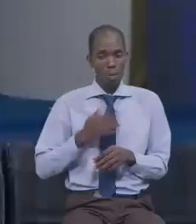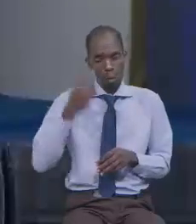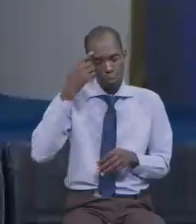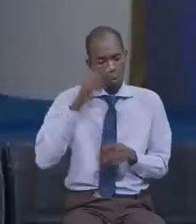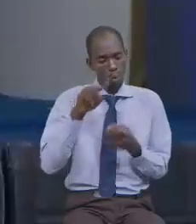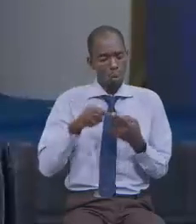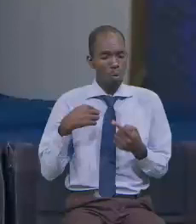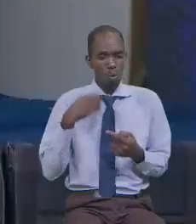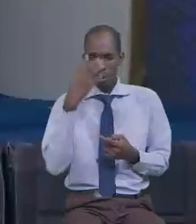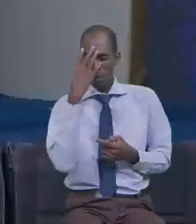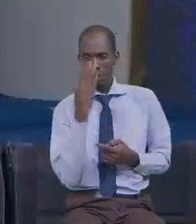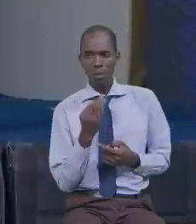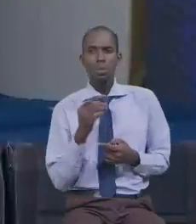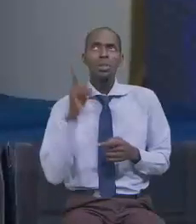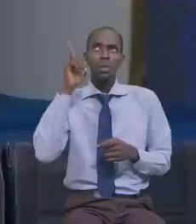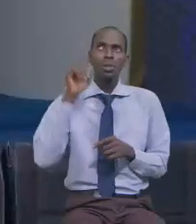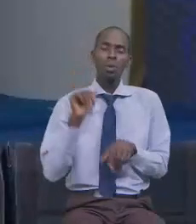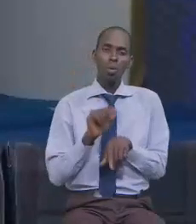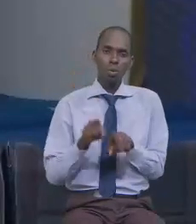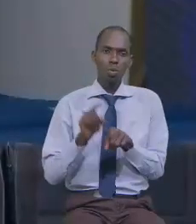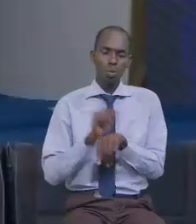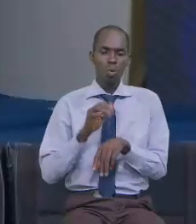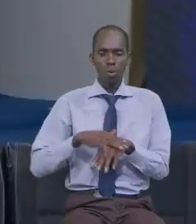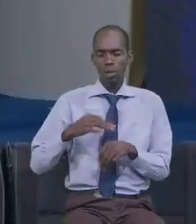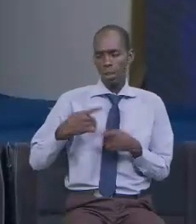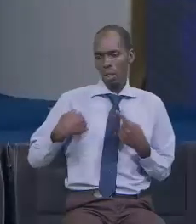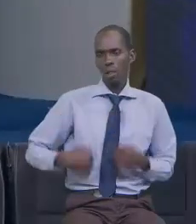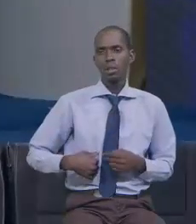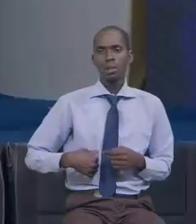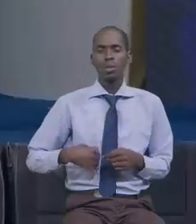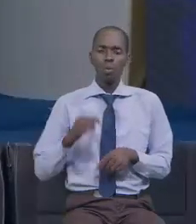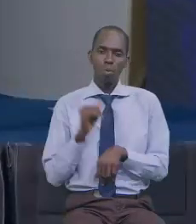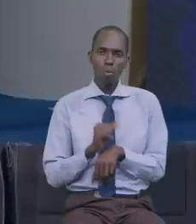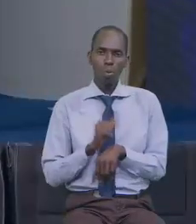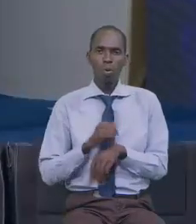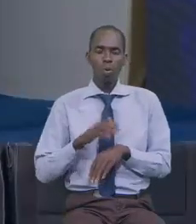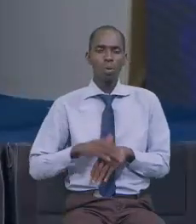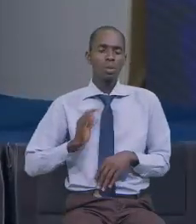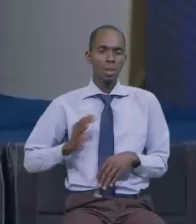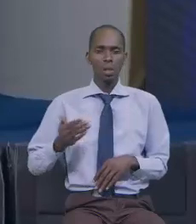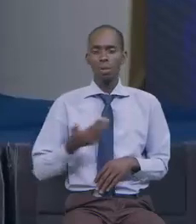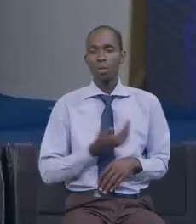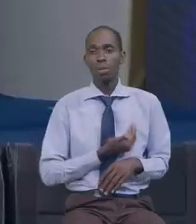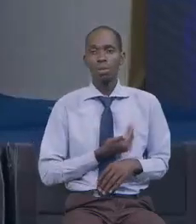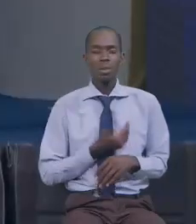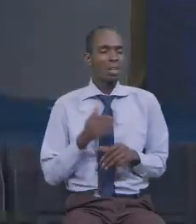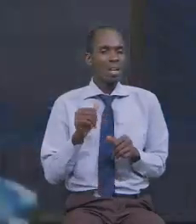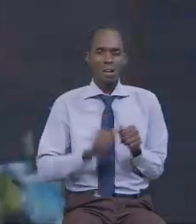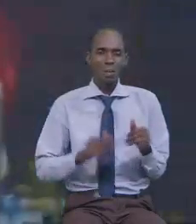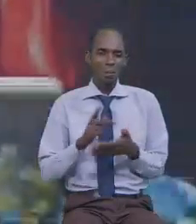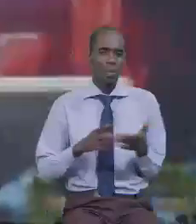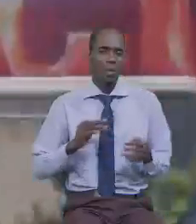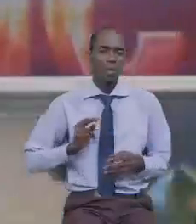on our heart. It works on our goals. It works on our intentions. It works on everything. And